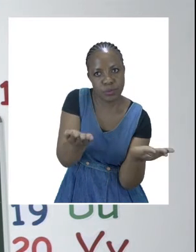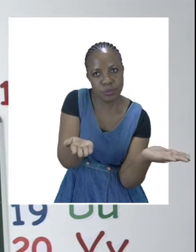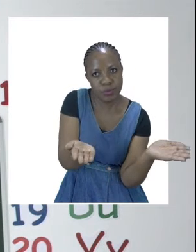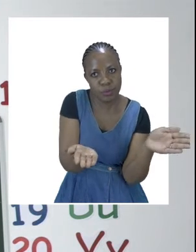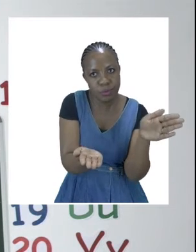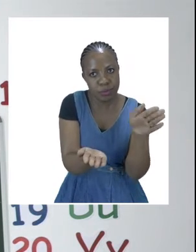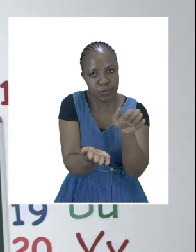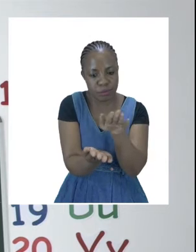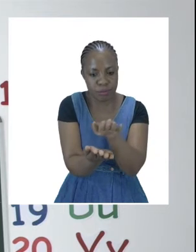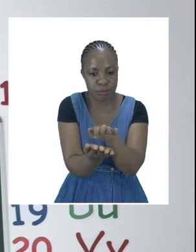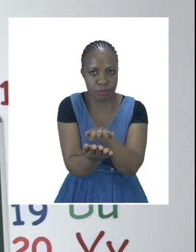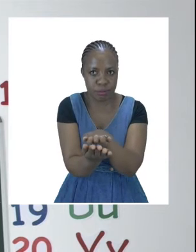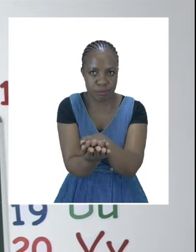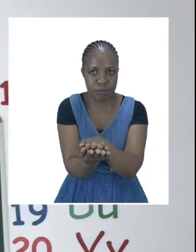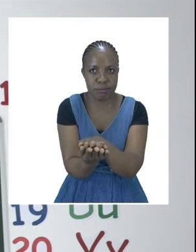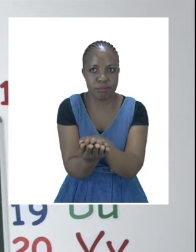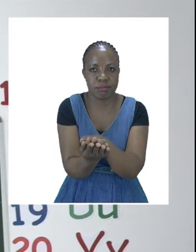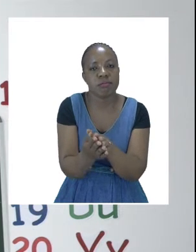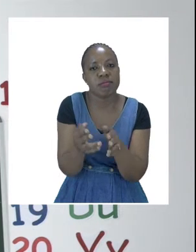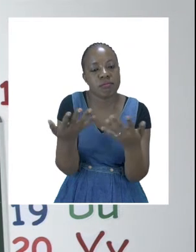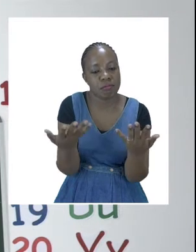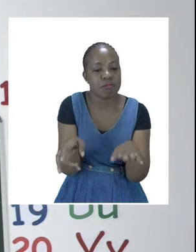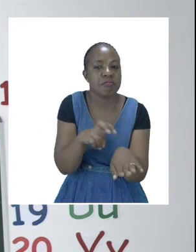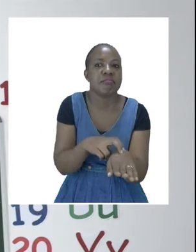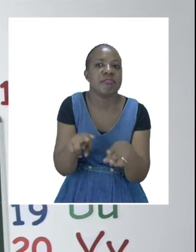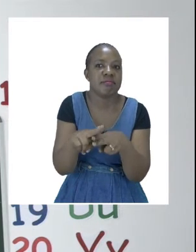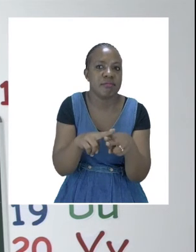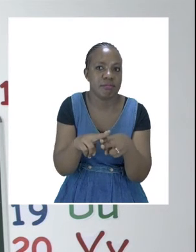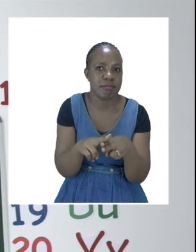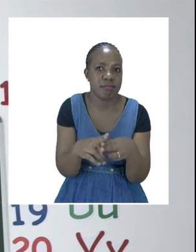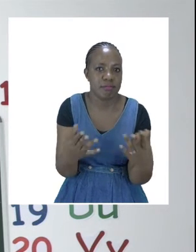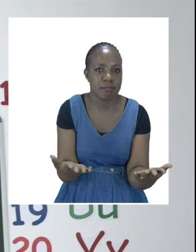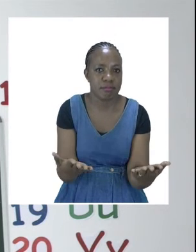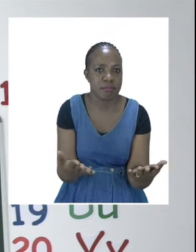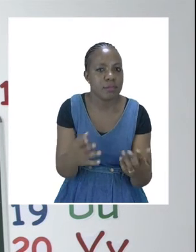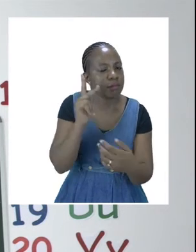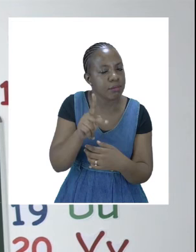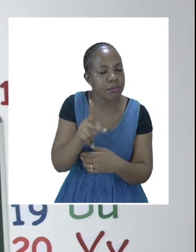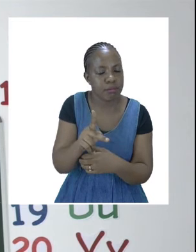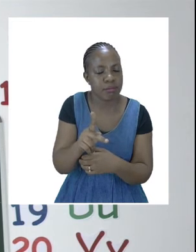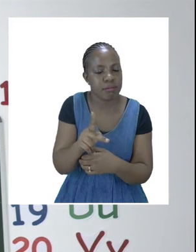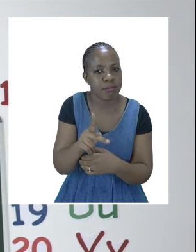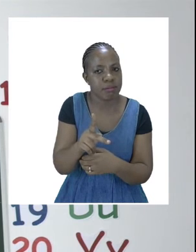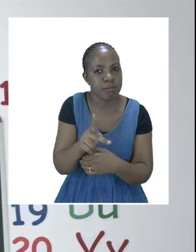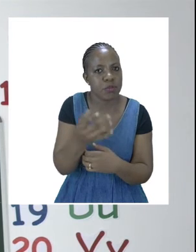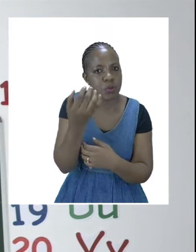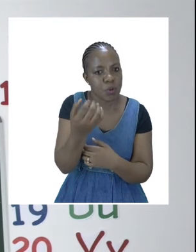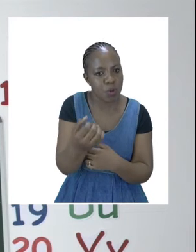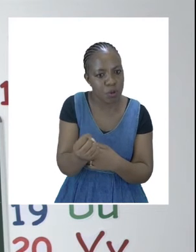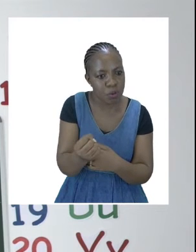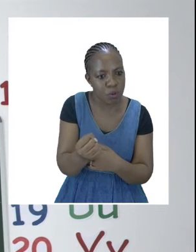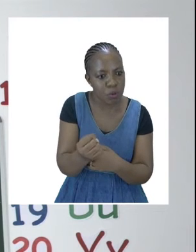it for ready to use. But there is more. We are also available on